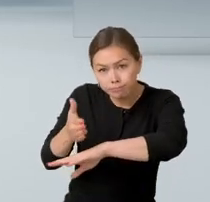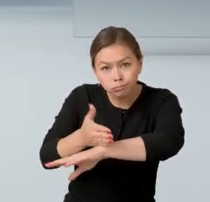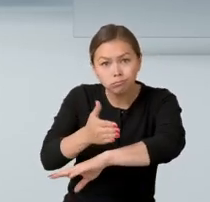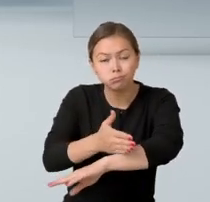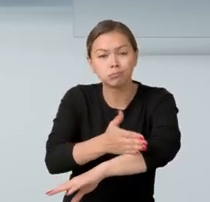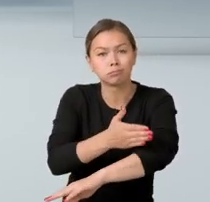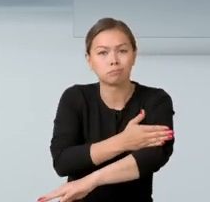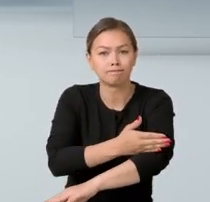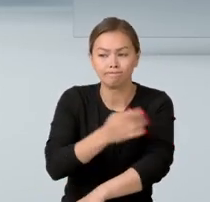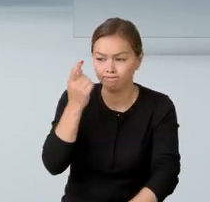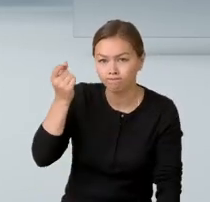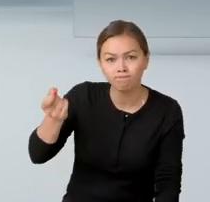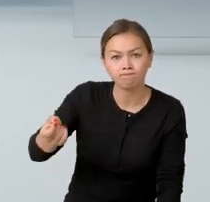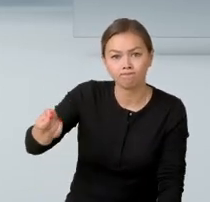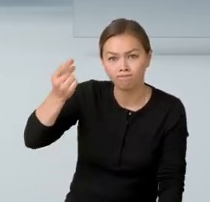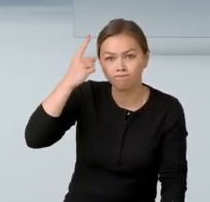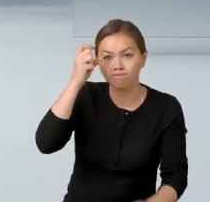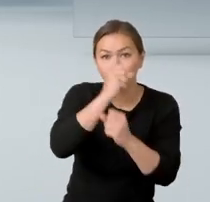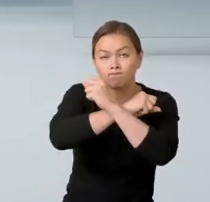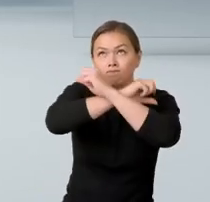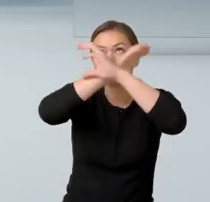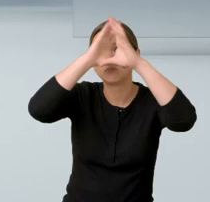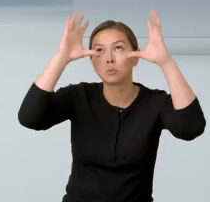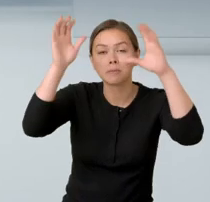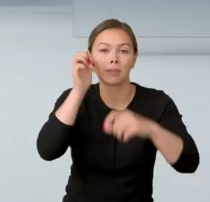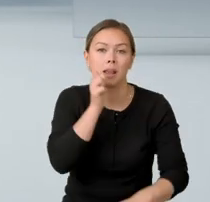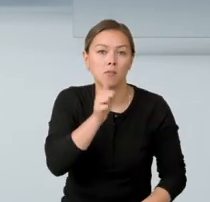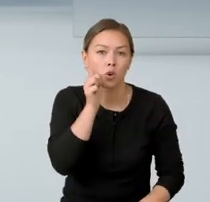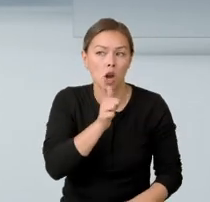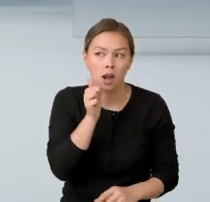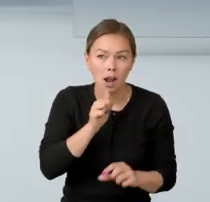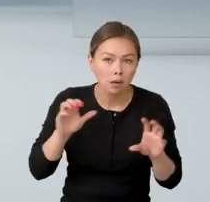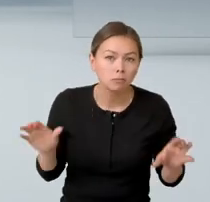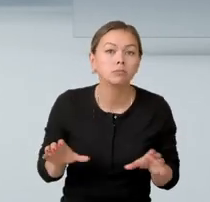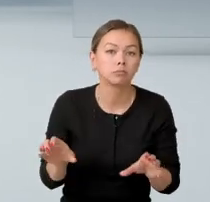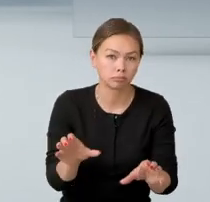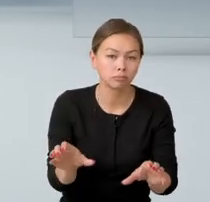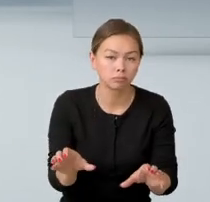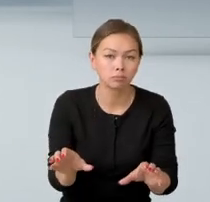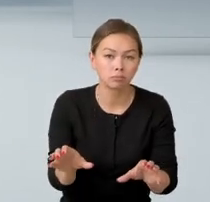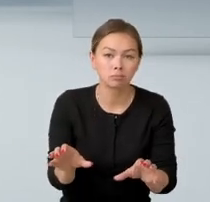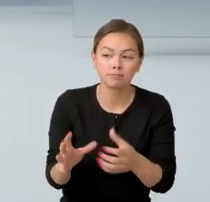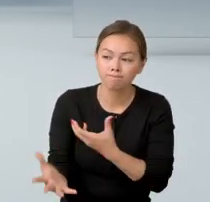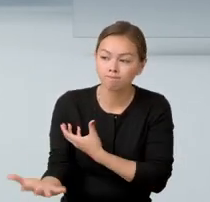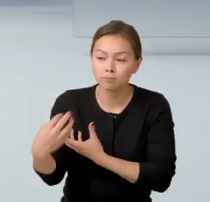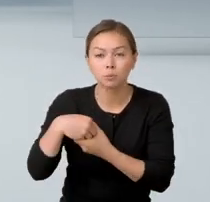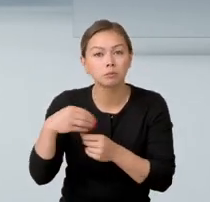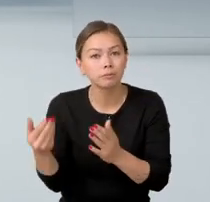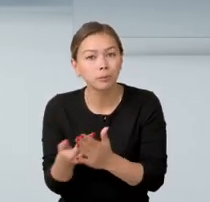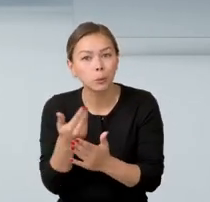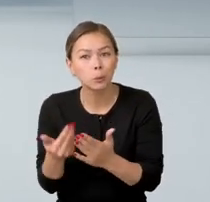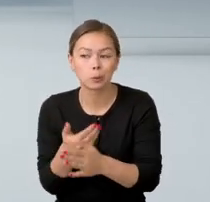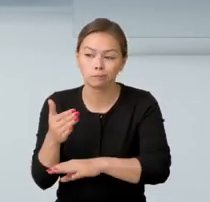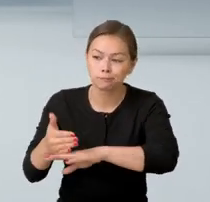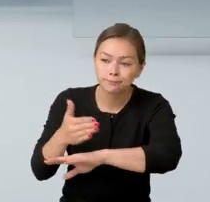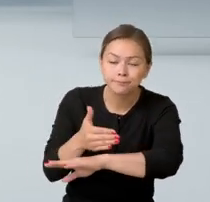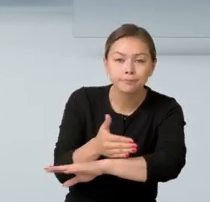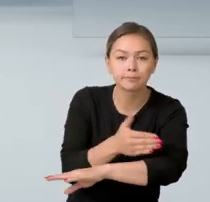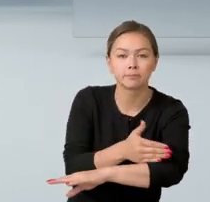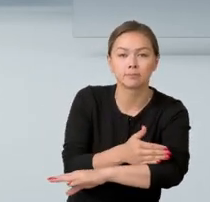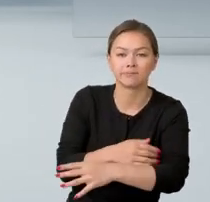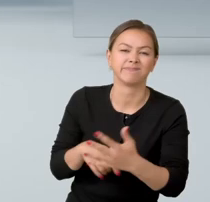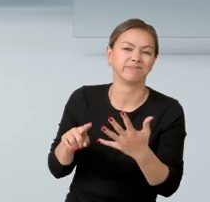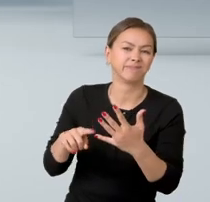able to understand how we can improve our daily routine with new and new